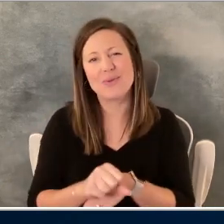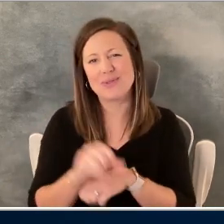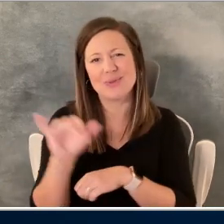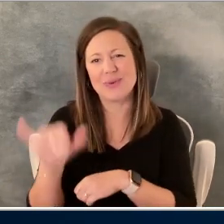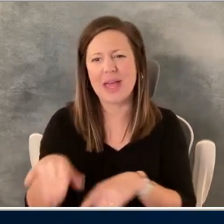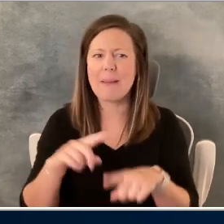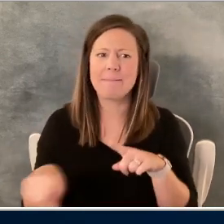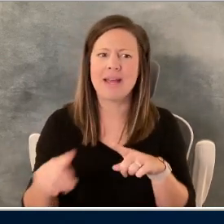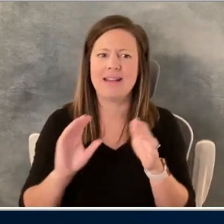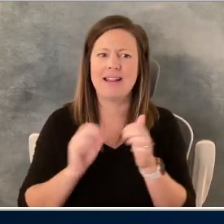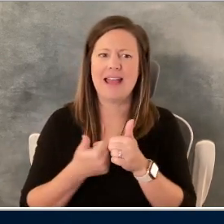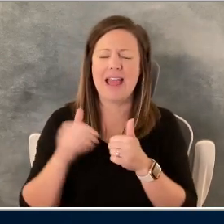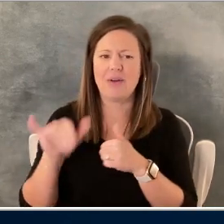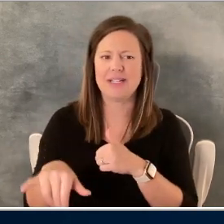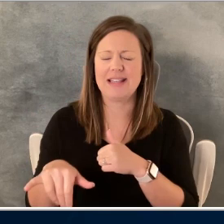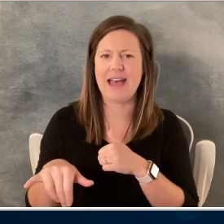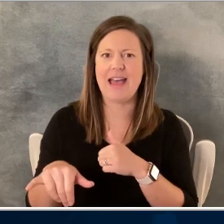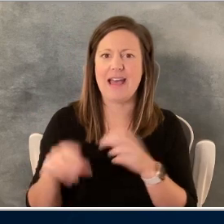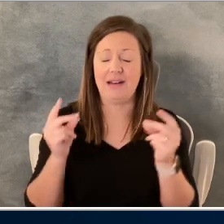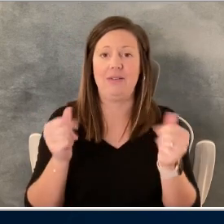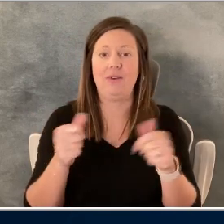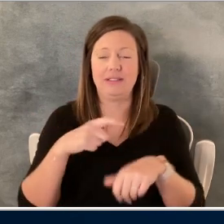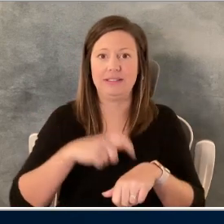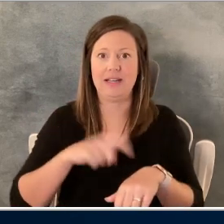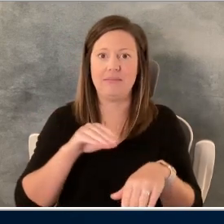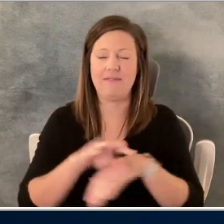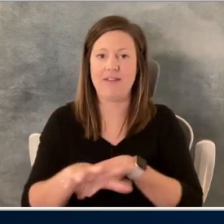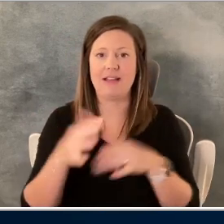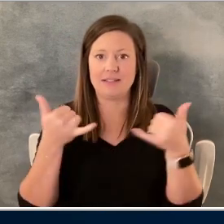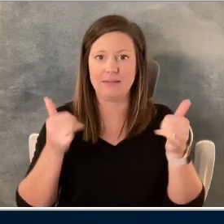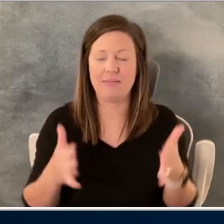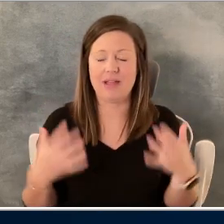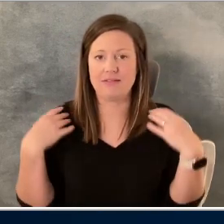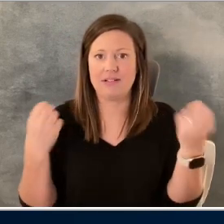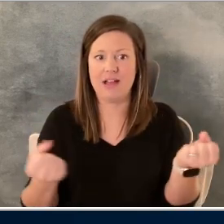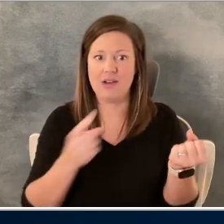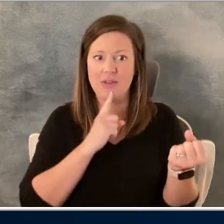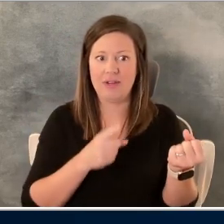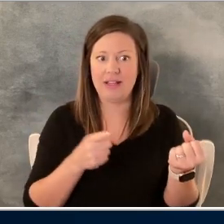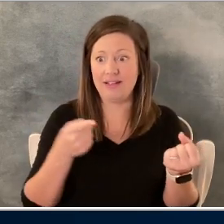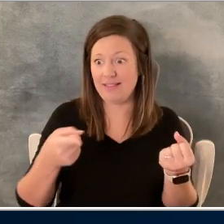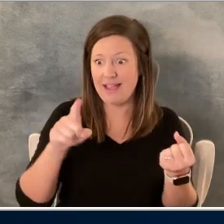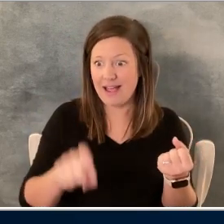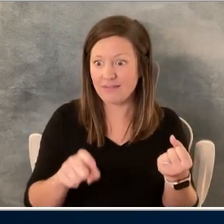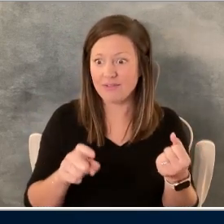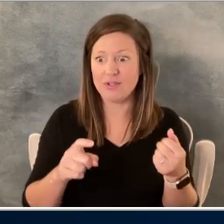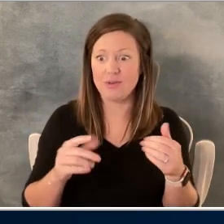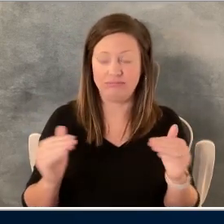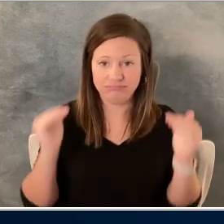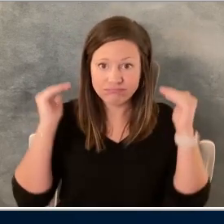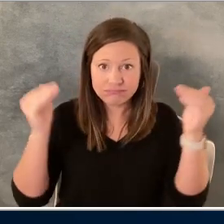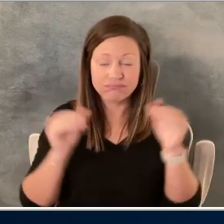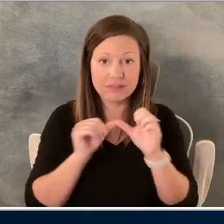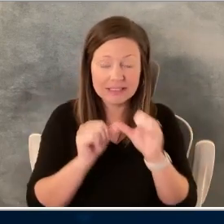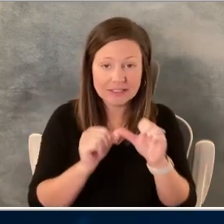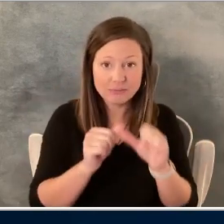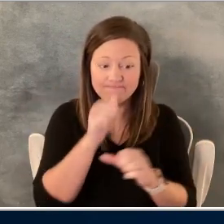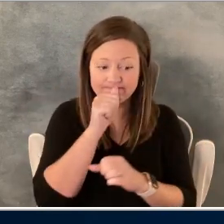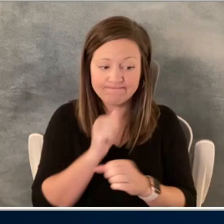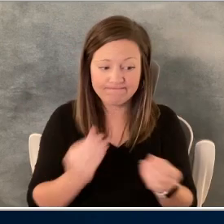that turnaround affect the players' health now that they're having to kind of up their stamina and continue on into more